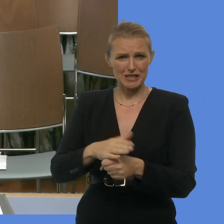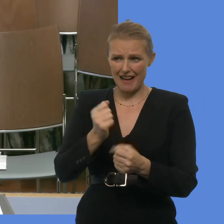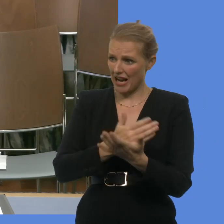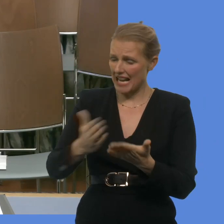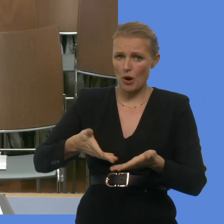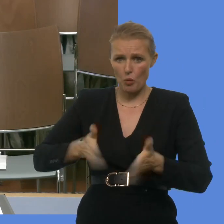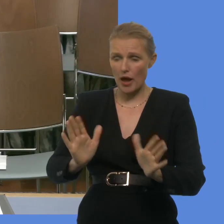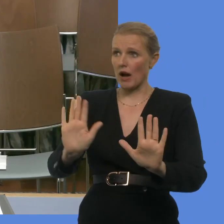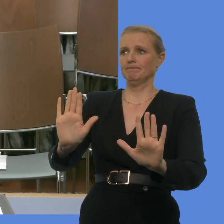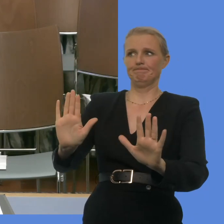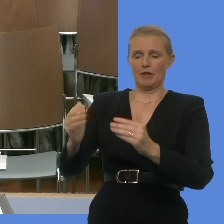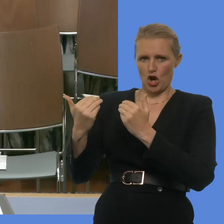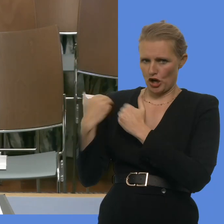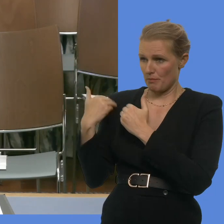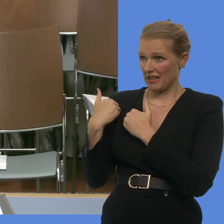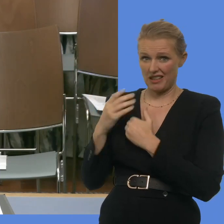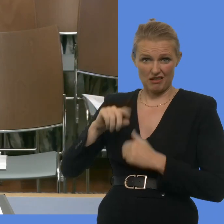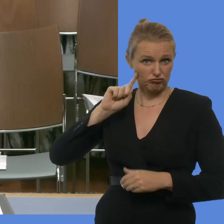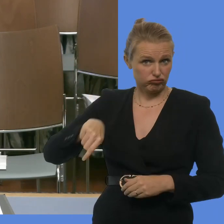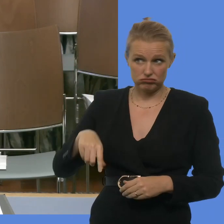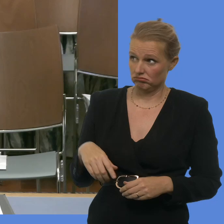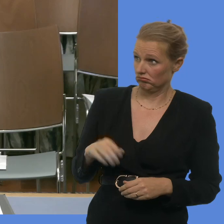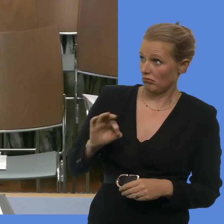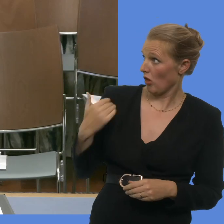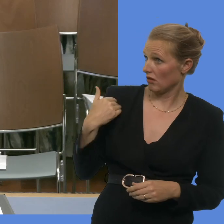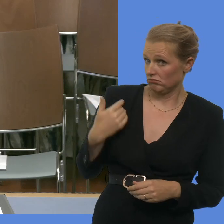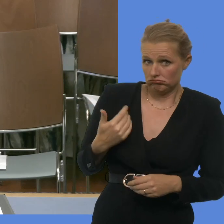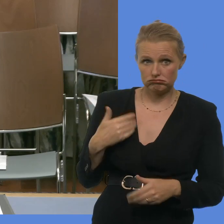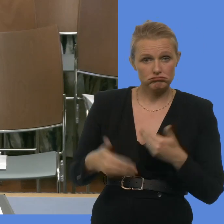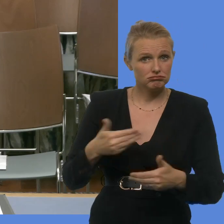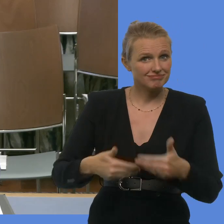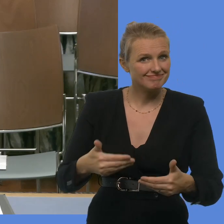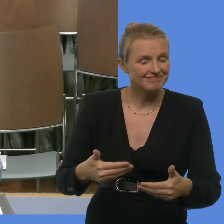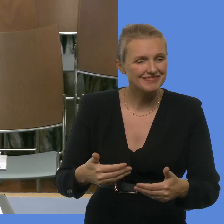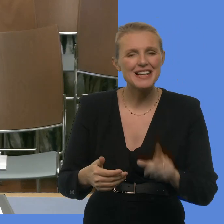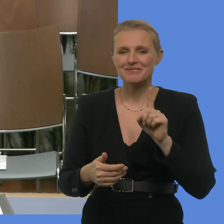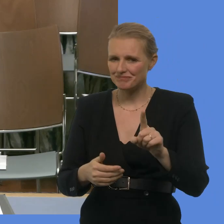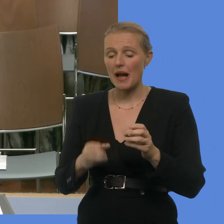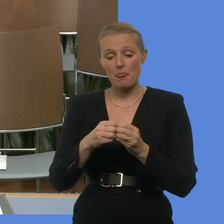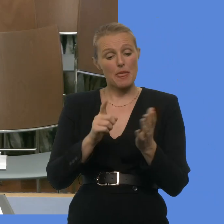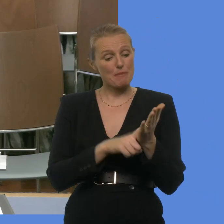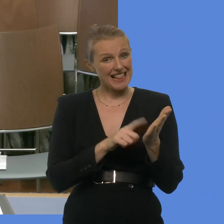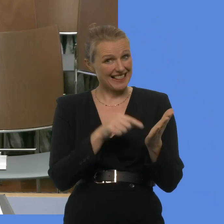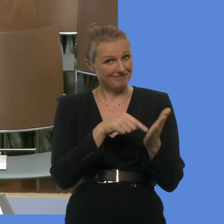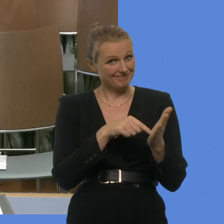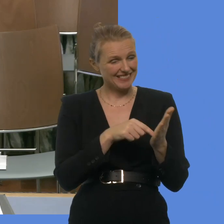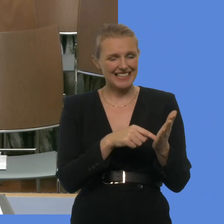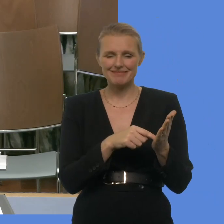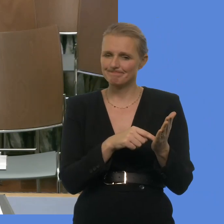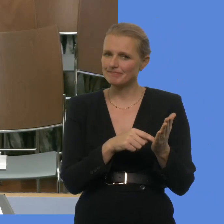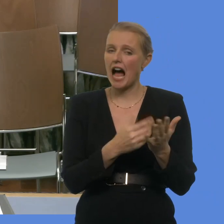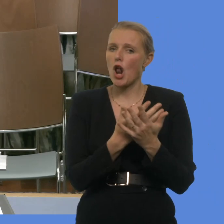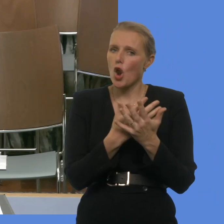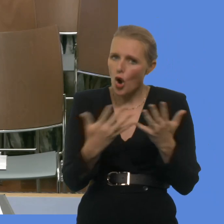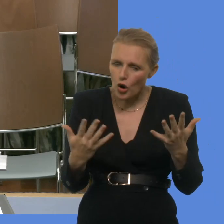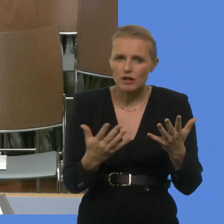So challenges in implementation, the bill leaves many of the details to delegated or secondary legislation through